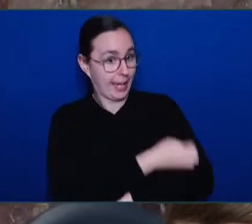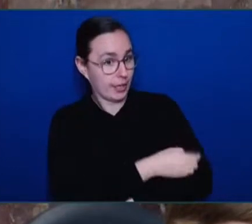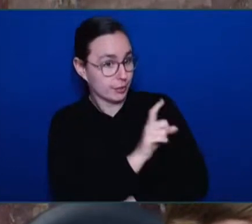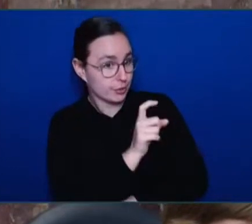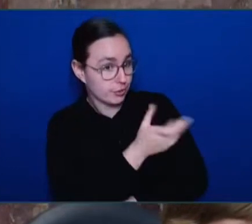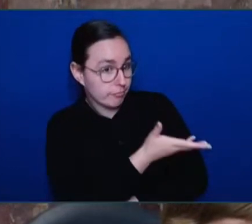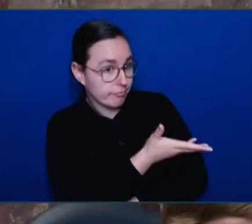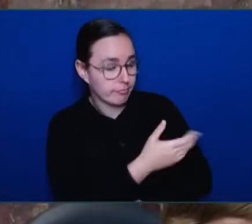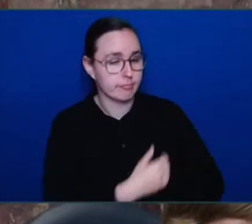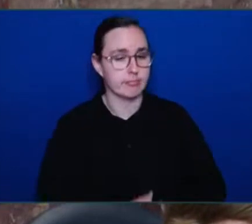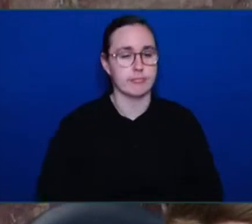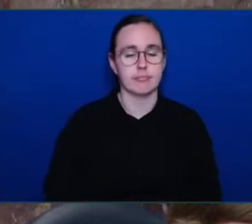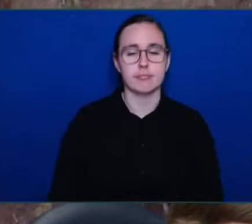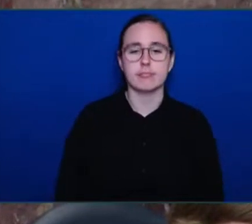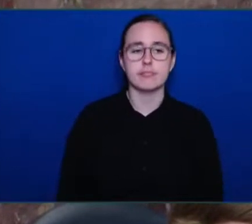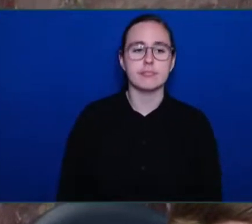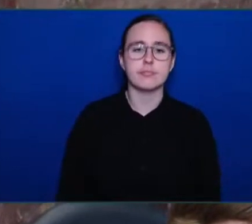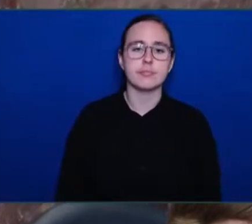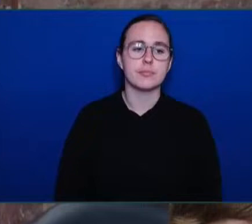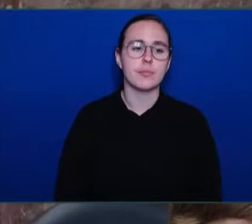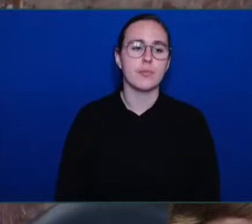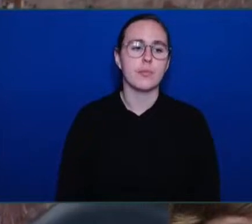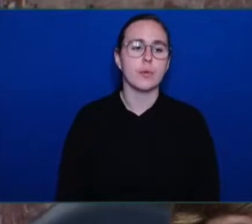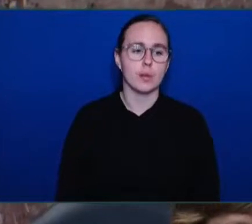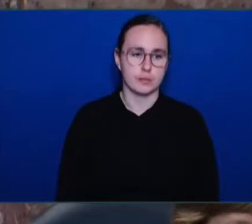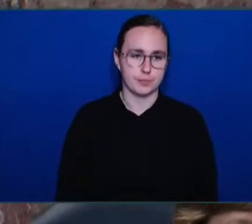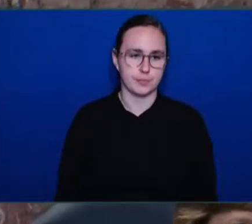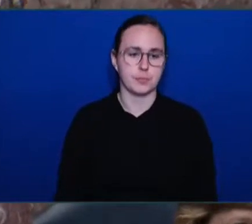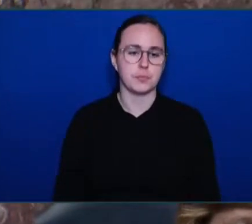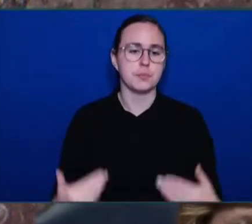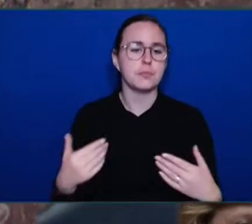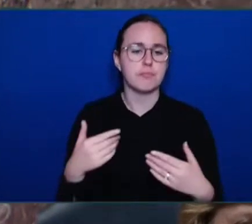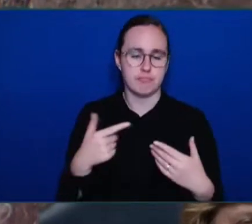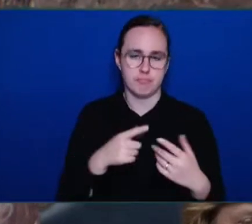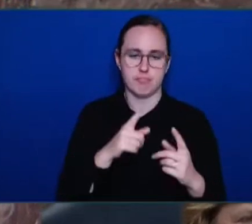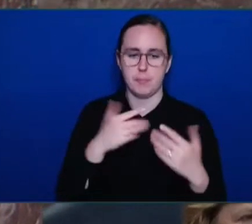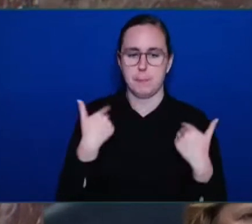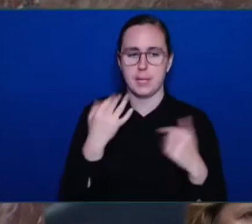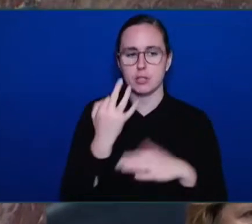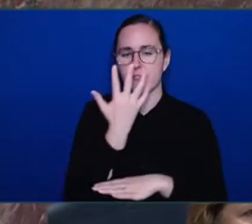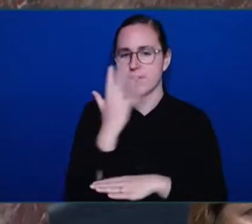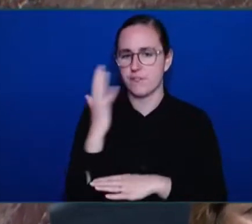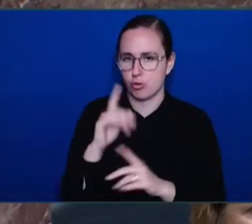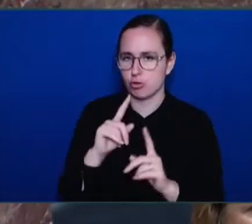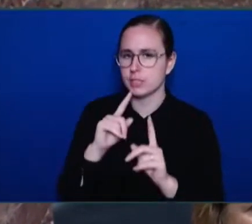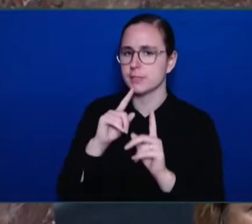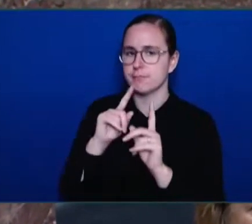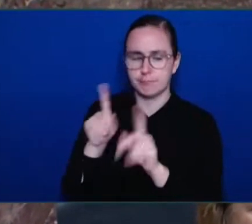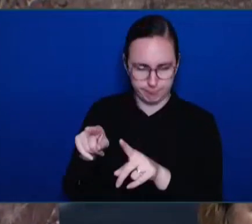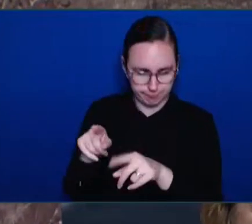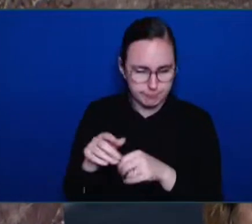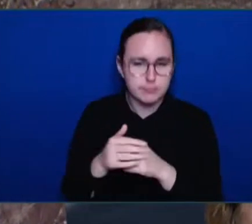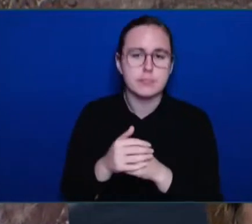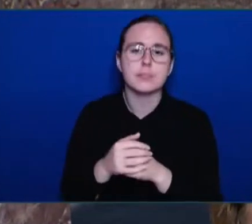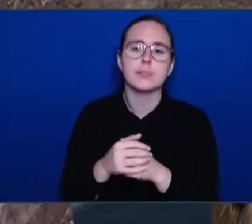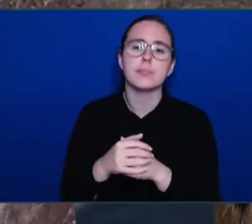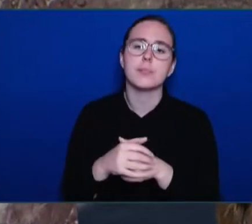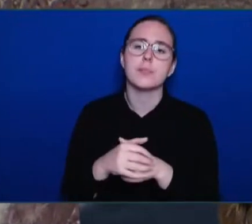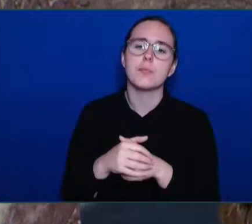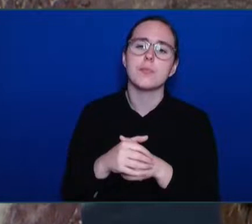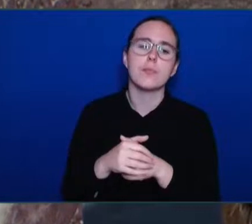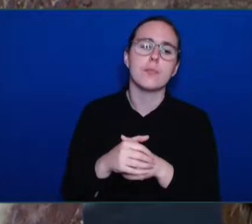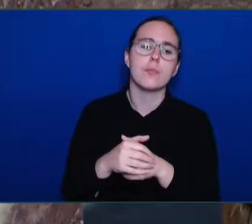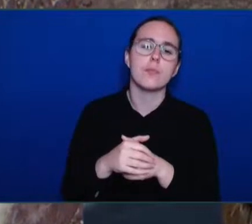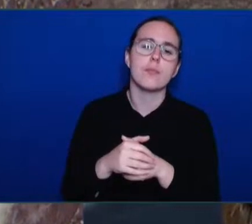Thank you, Mr. Speaker, and I thank the member for this question because there's been quite a bit in the media about pellets lately, and I think it's good to be able to have this discussion. I